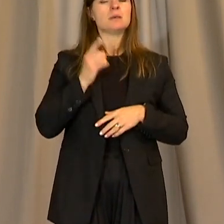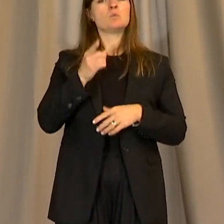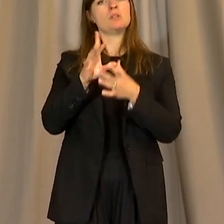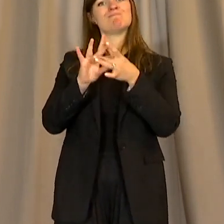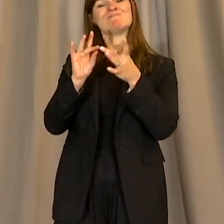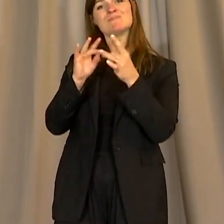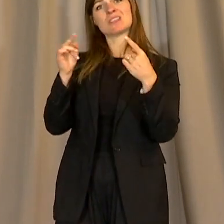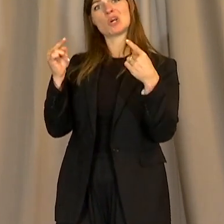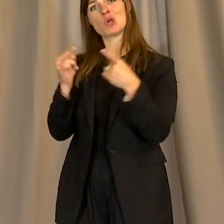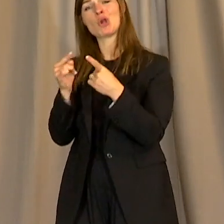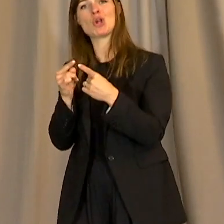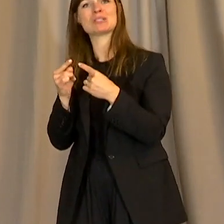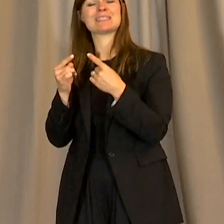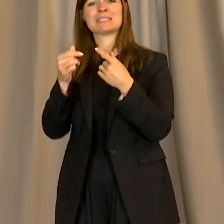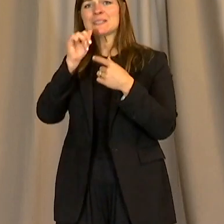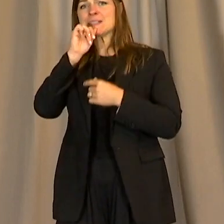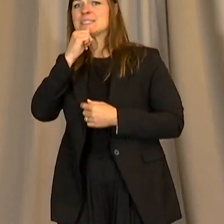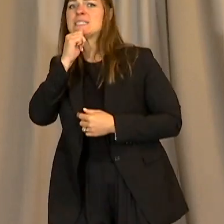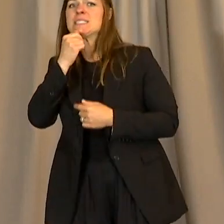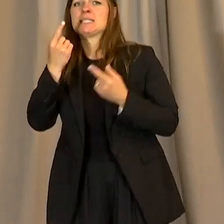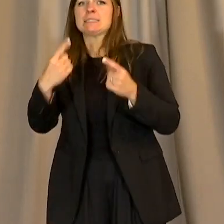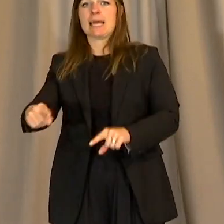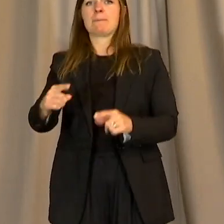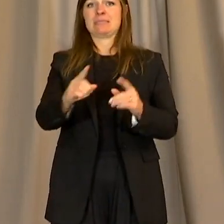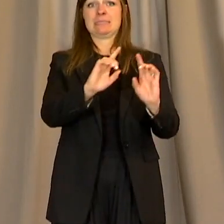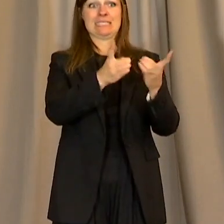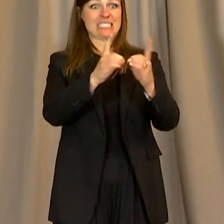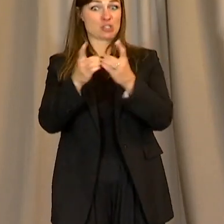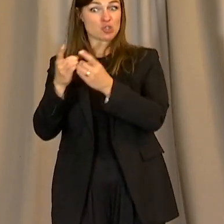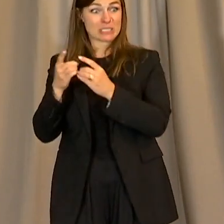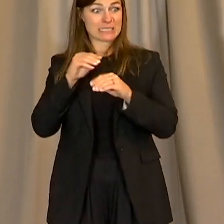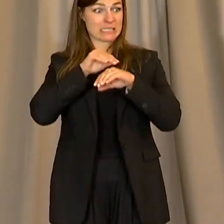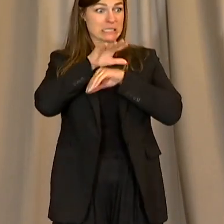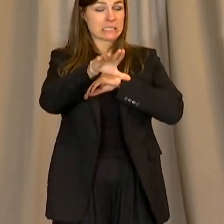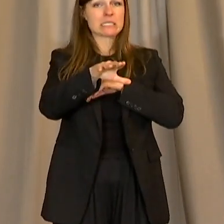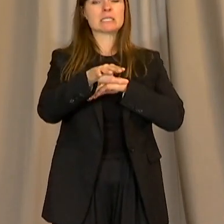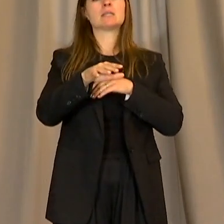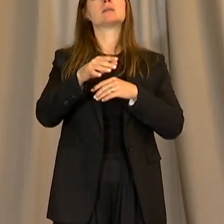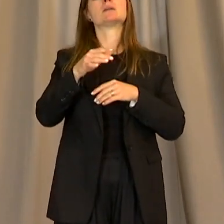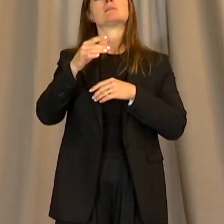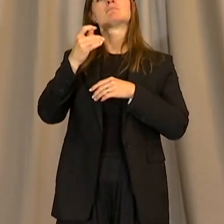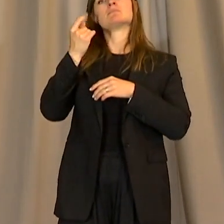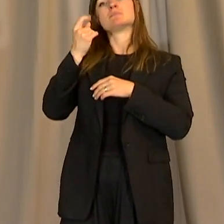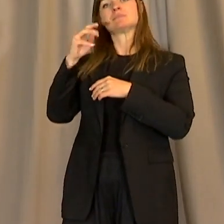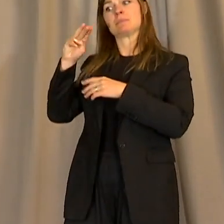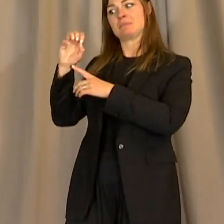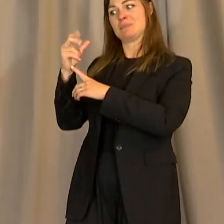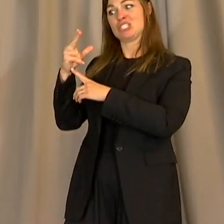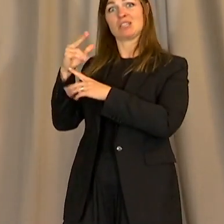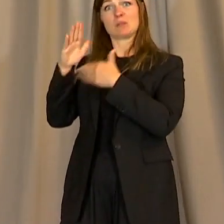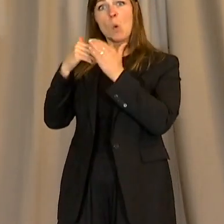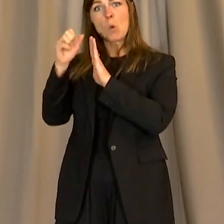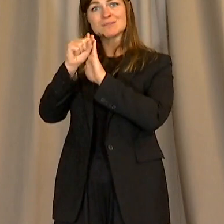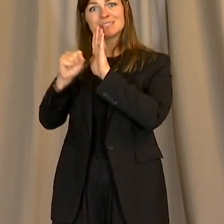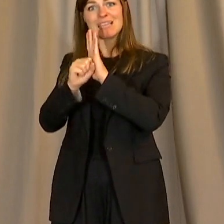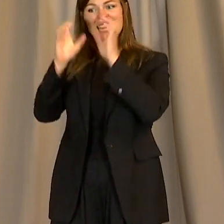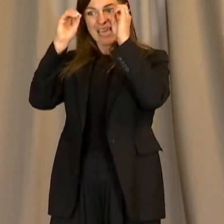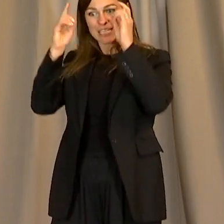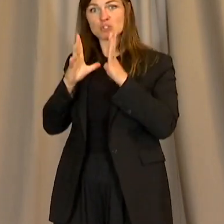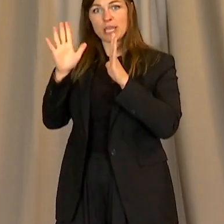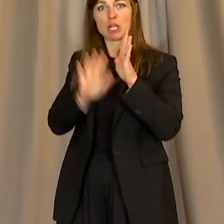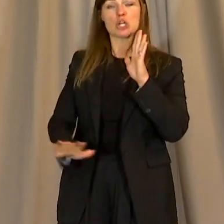and harm that's happening in districts. We have educators across Michigan. There is mandatory if